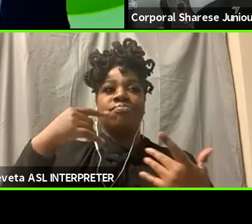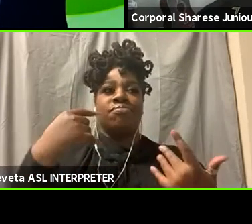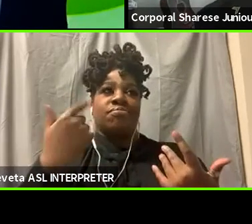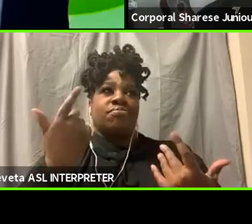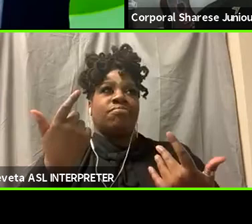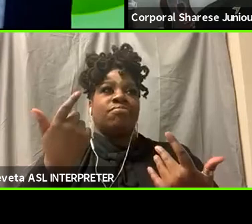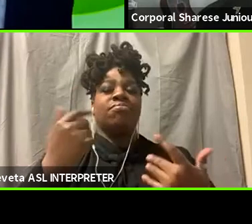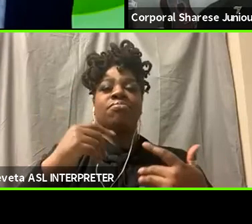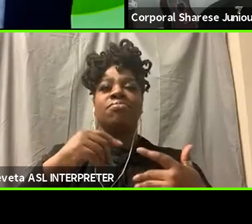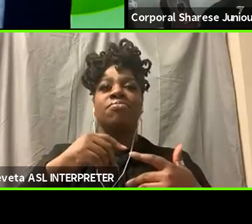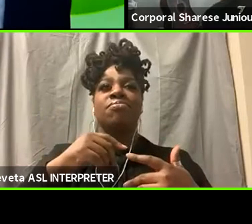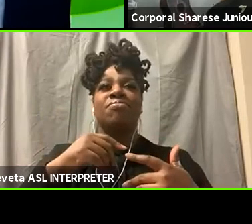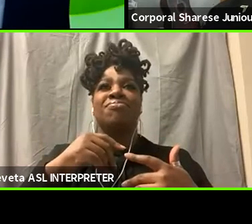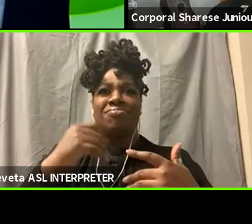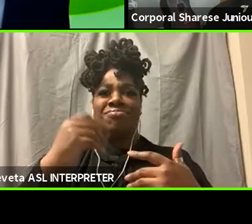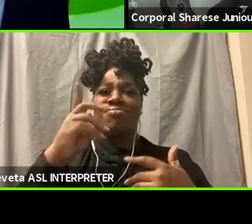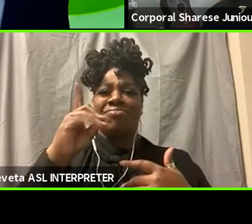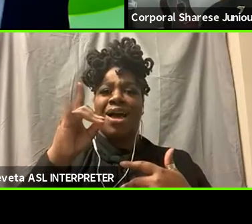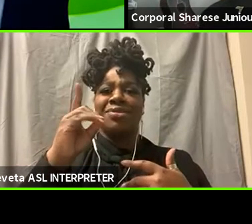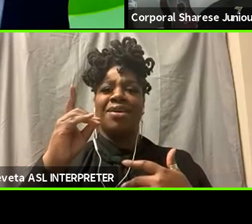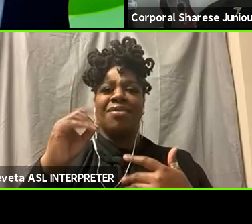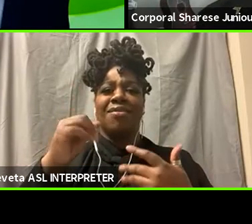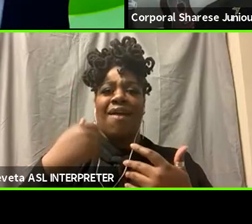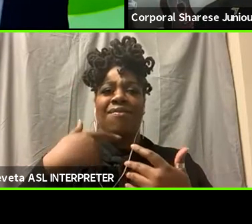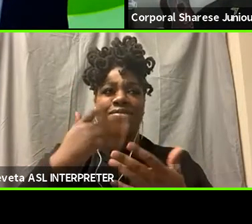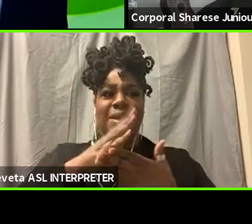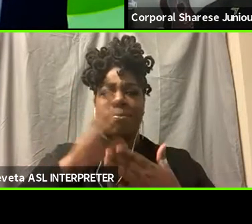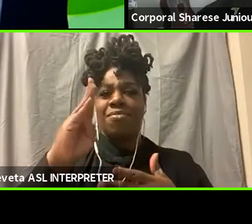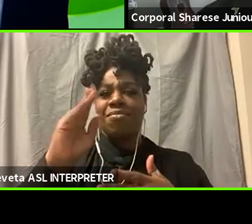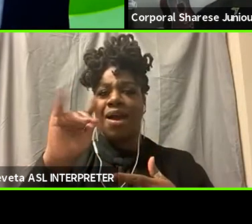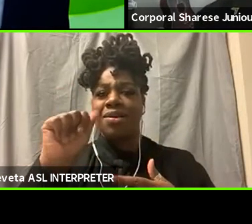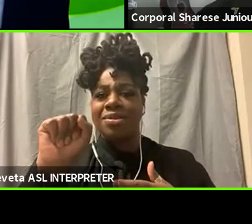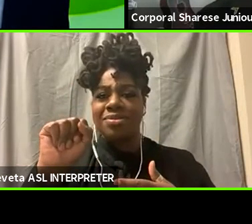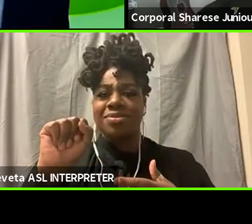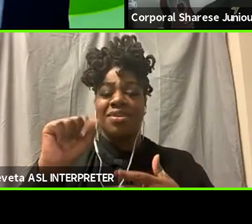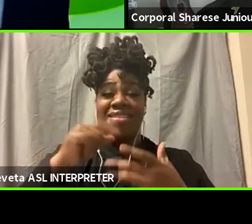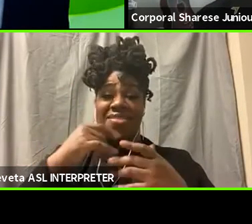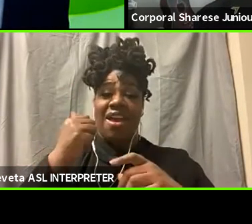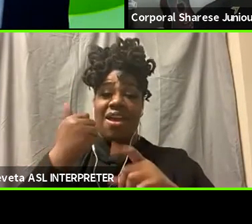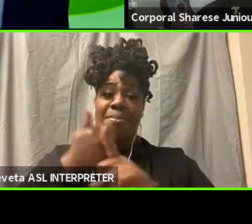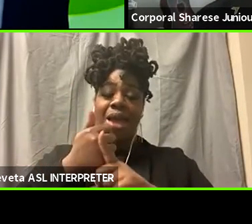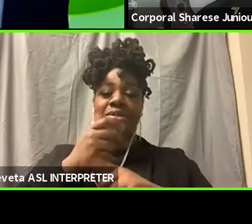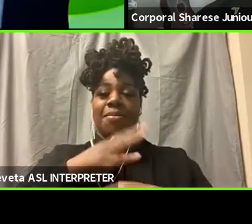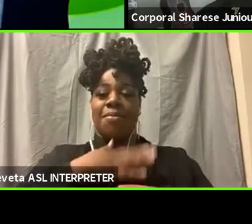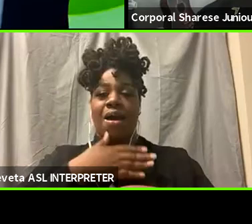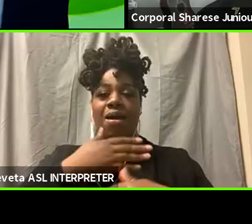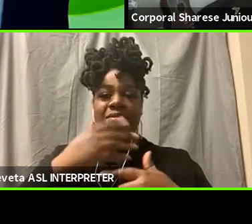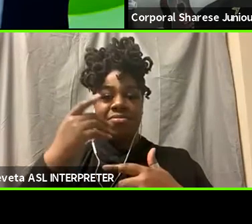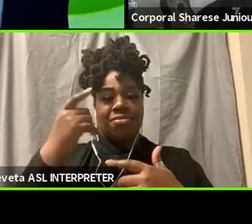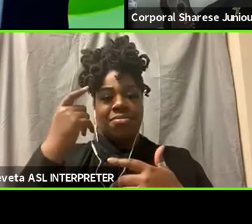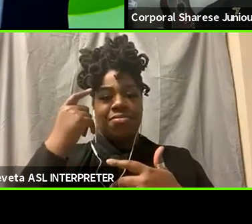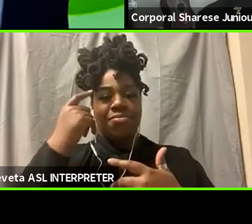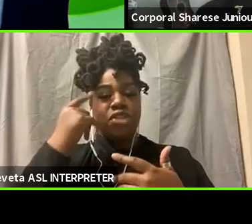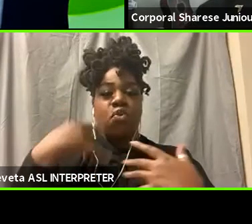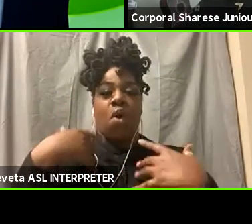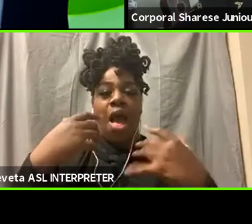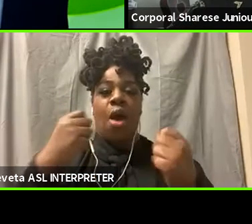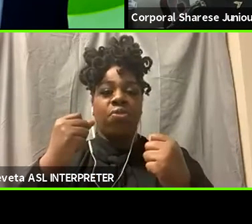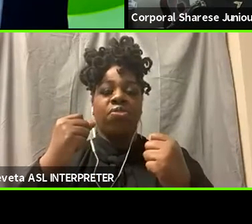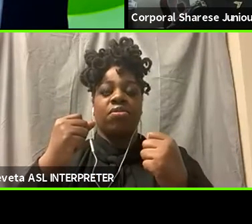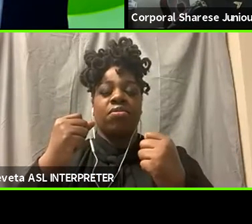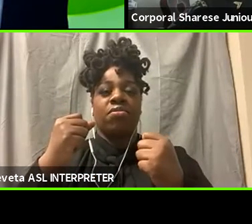to have effective mental health practices. Dr. Barrett and Daniel spoke about the